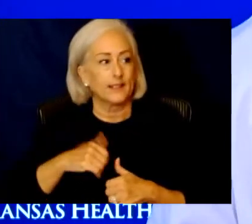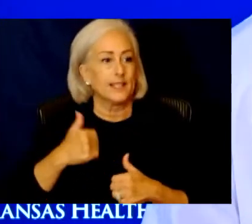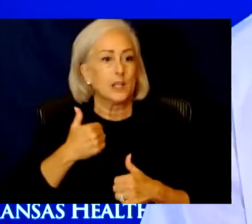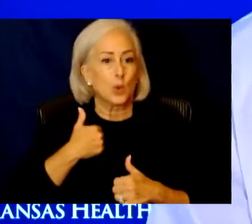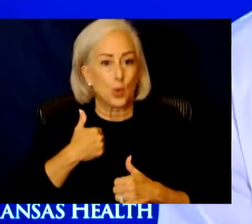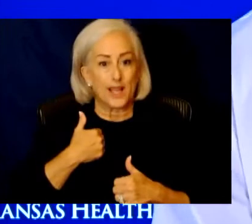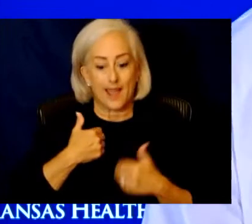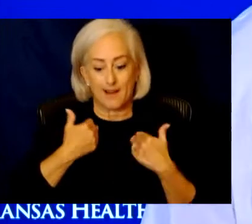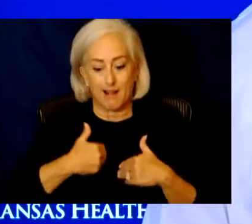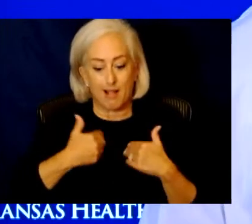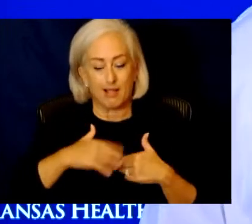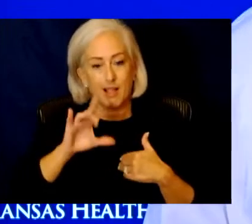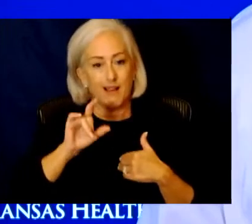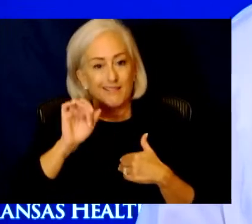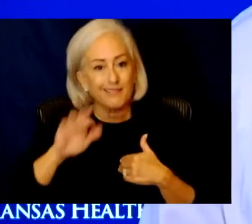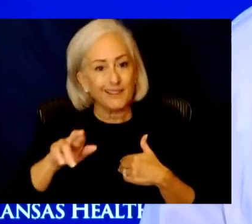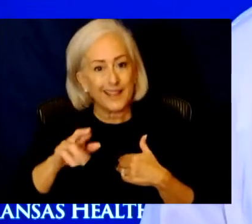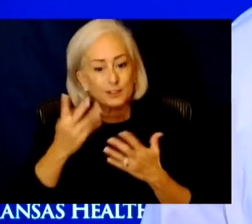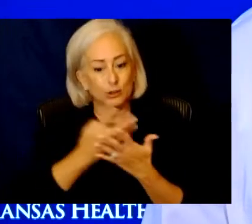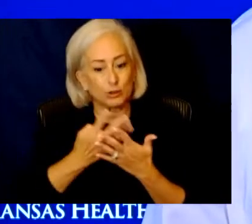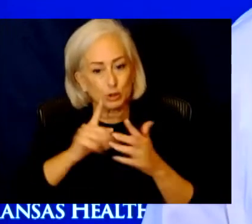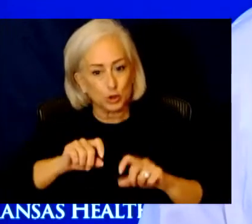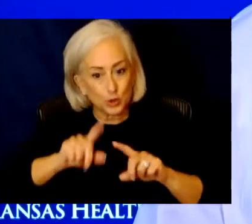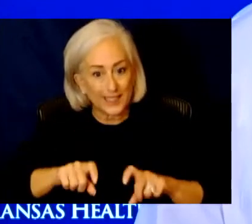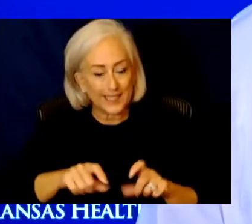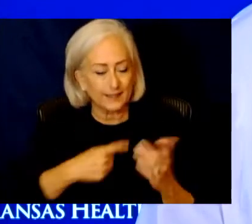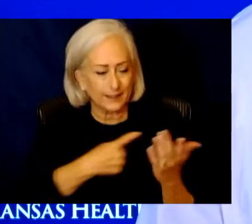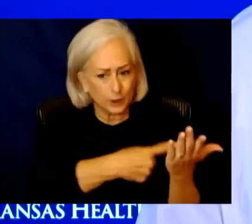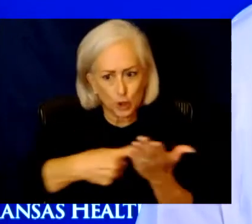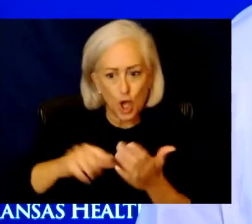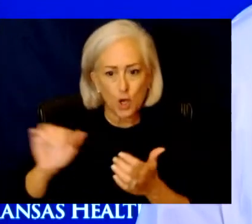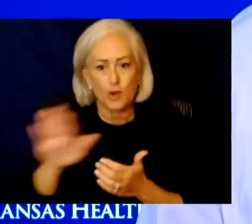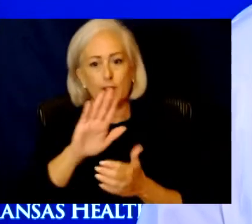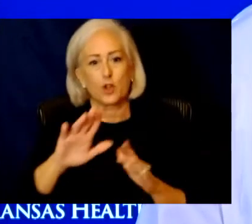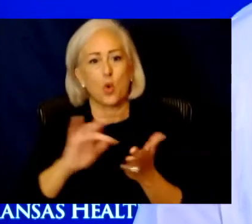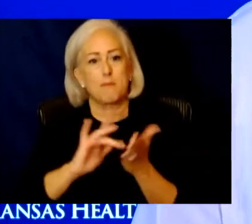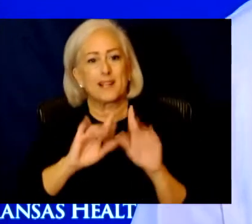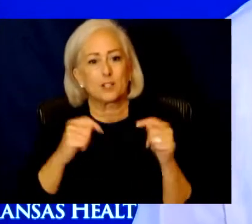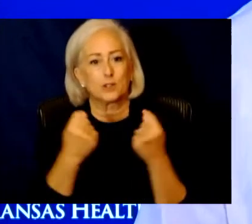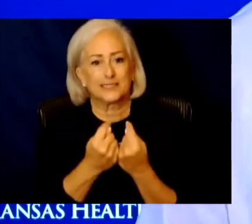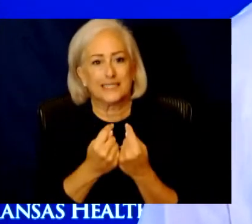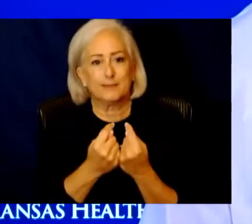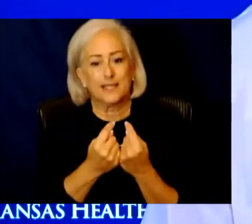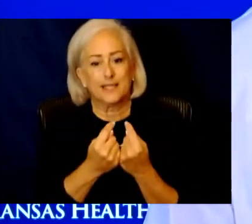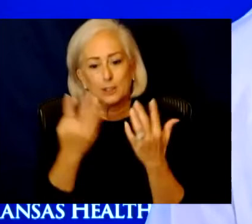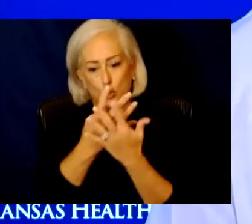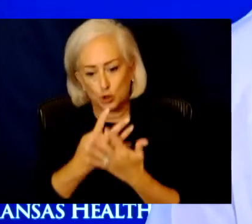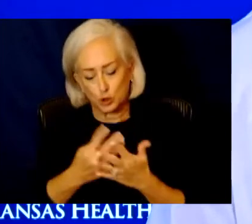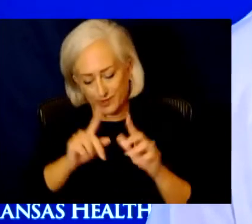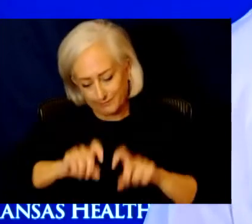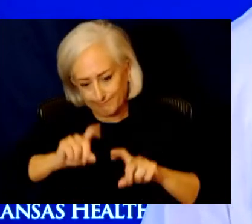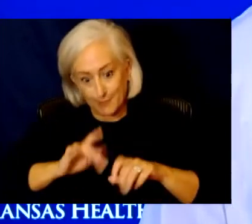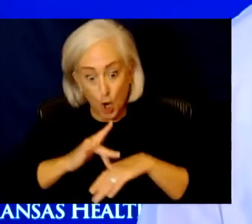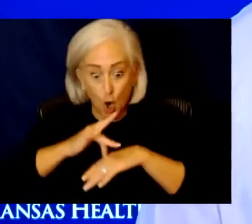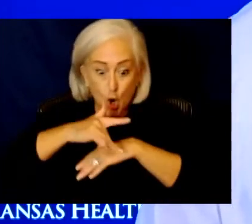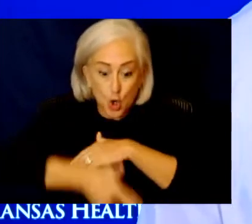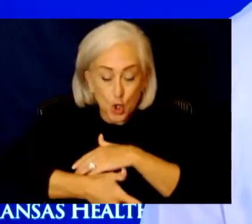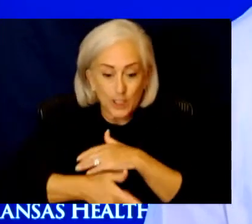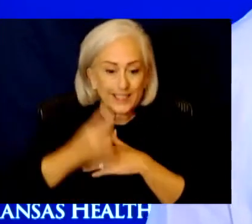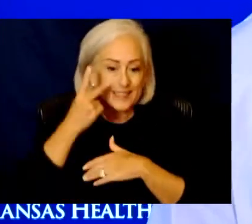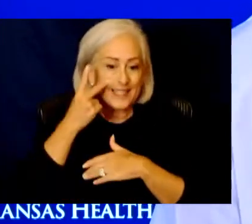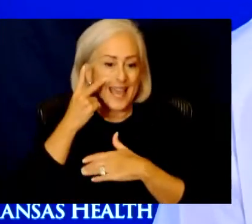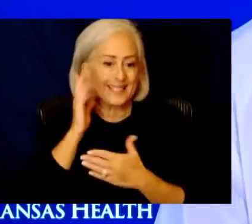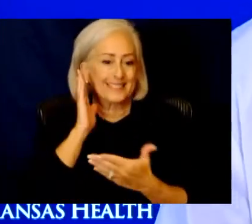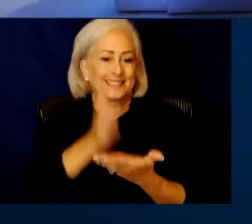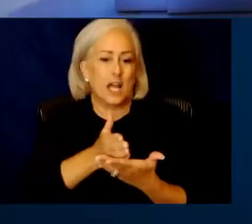screening. Continue to talk with your medical teams. It's so vitally important to get screened early, to find out any process and stop that process